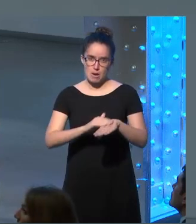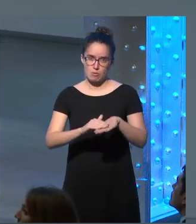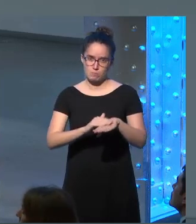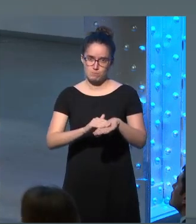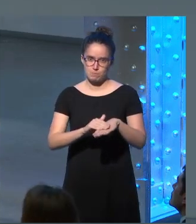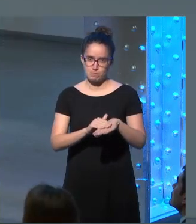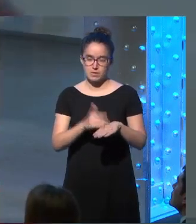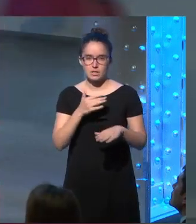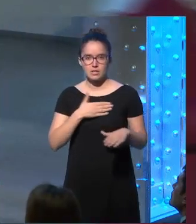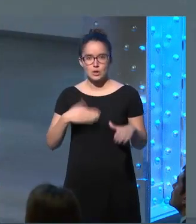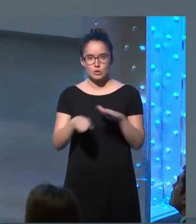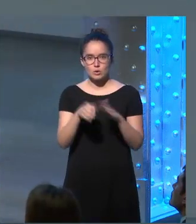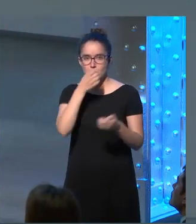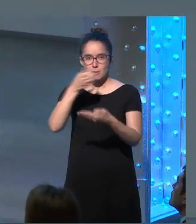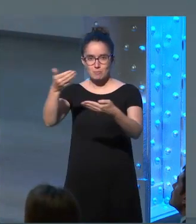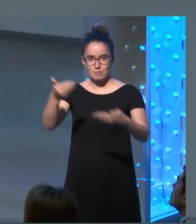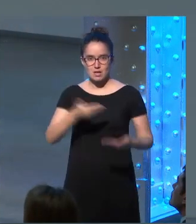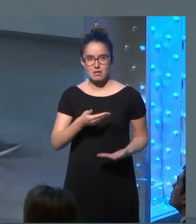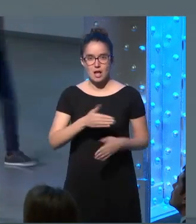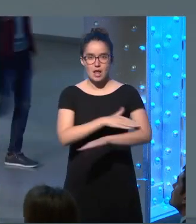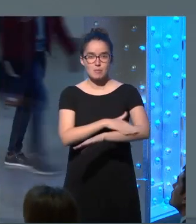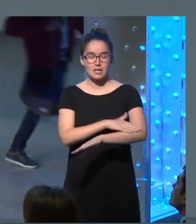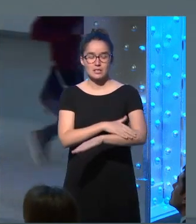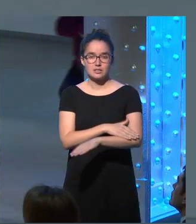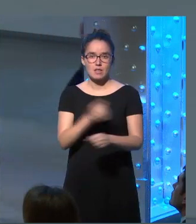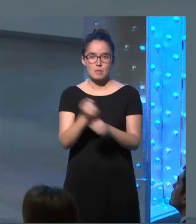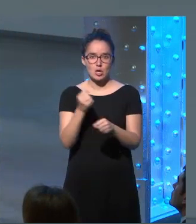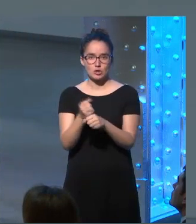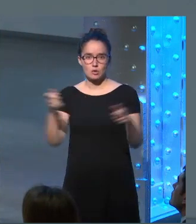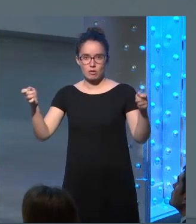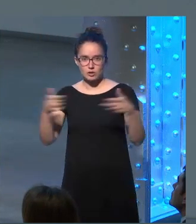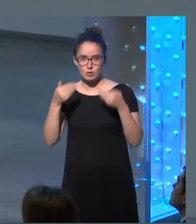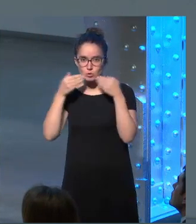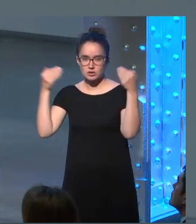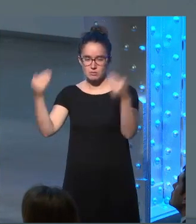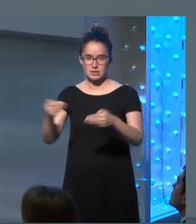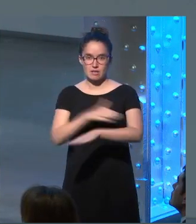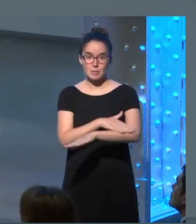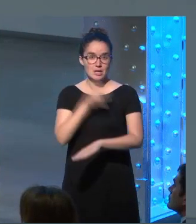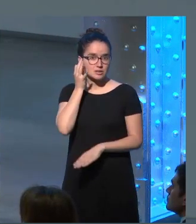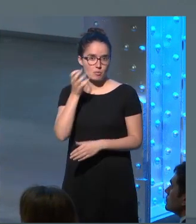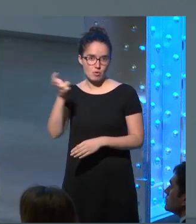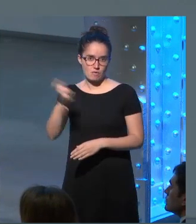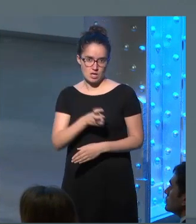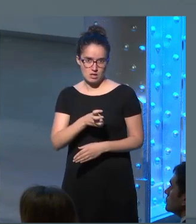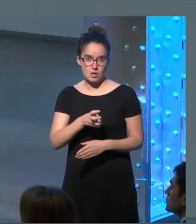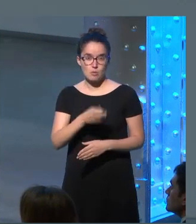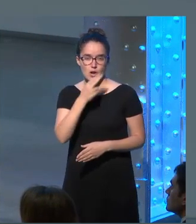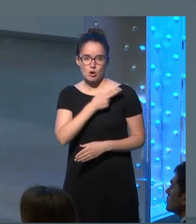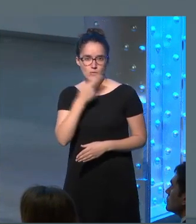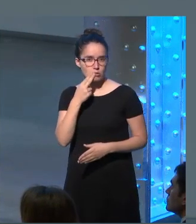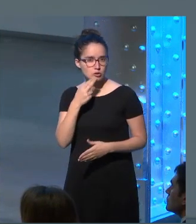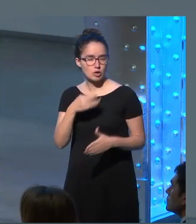and I apologize on his behalf. I would like to continue by welcoming the Minister of